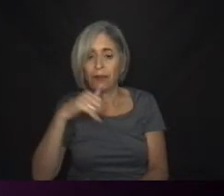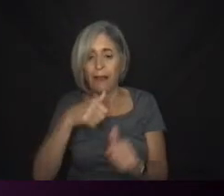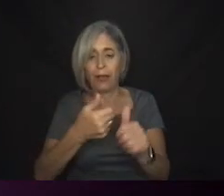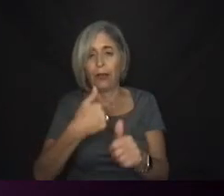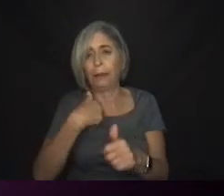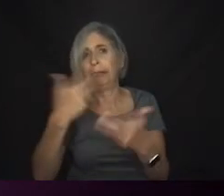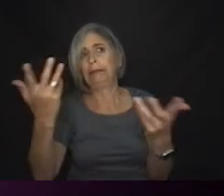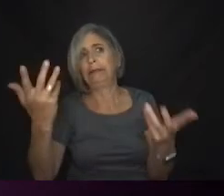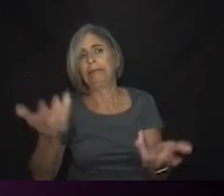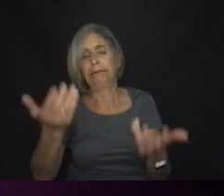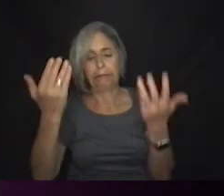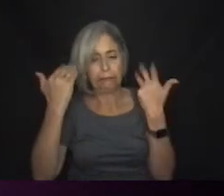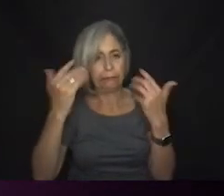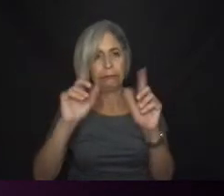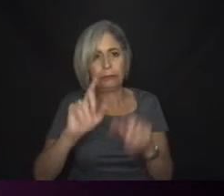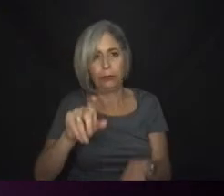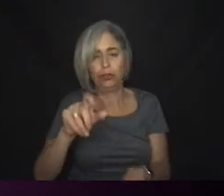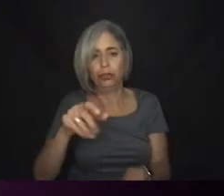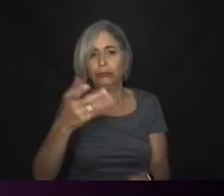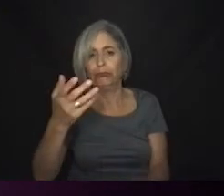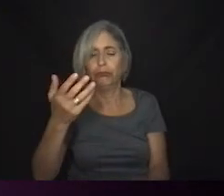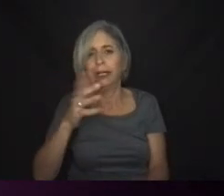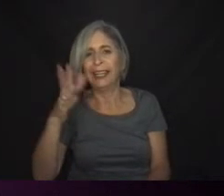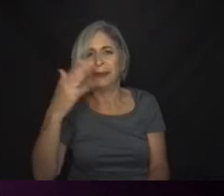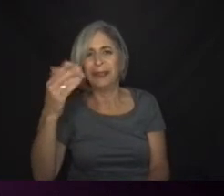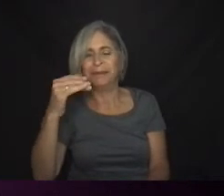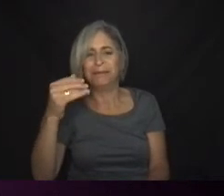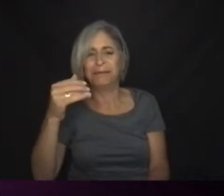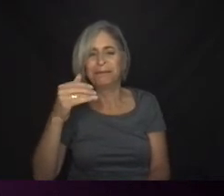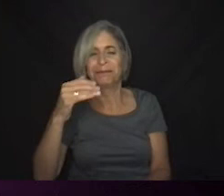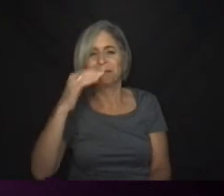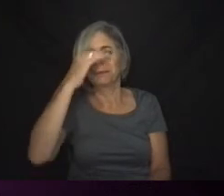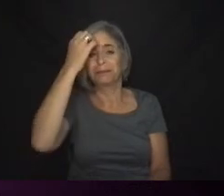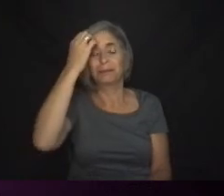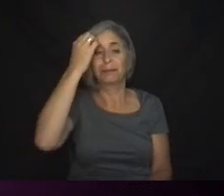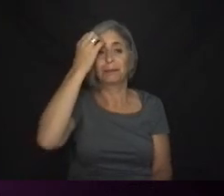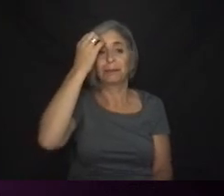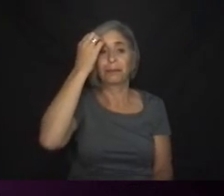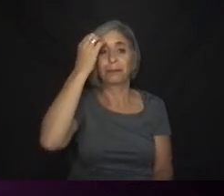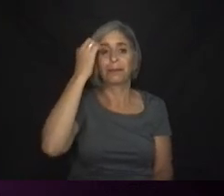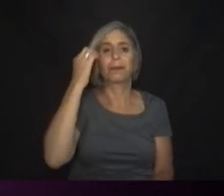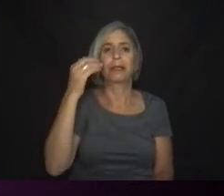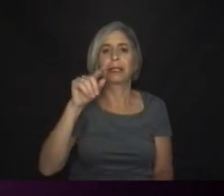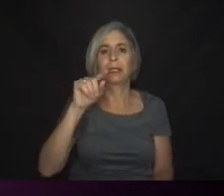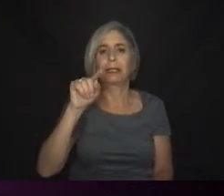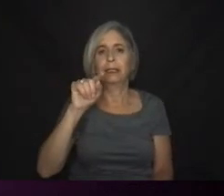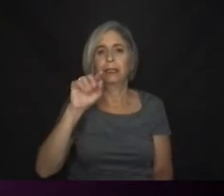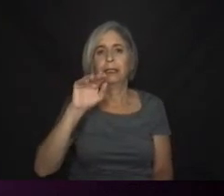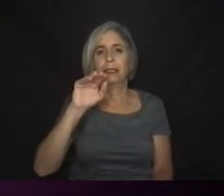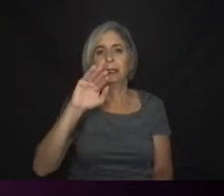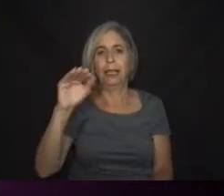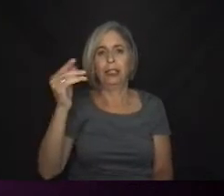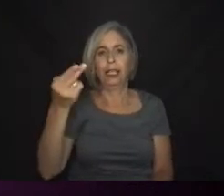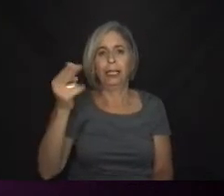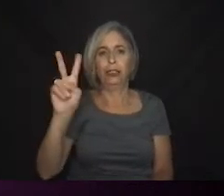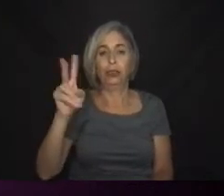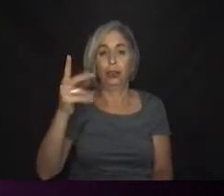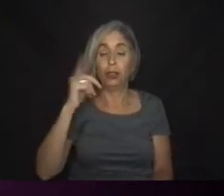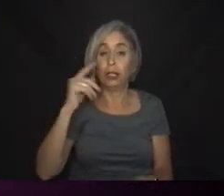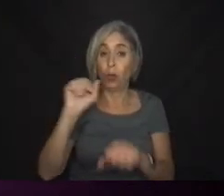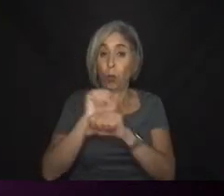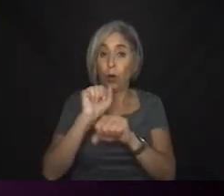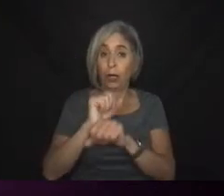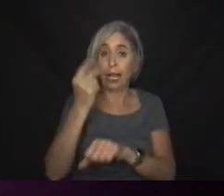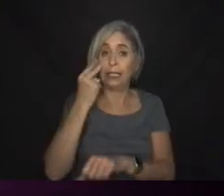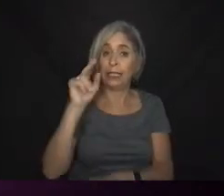a plug. You really should. Anyway, moving on. /H2. All right. Does it work? So I see